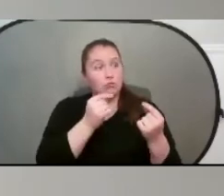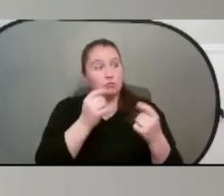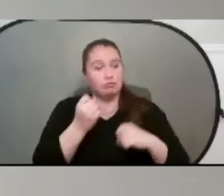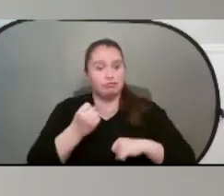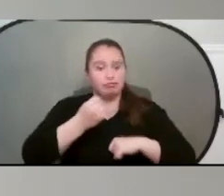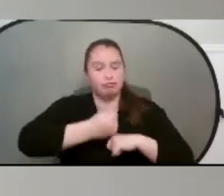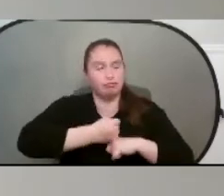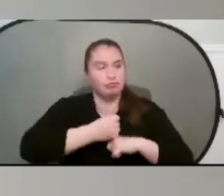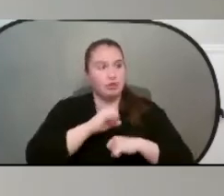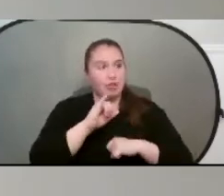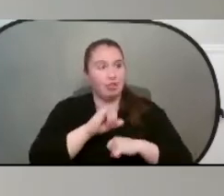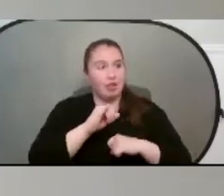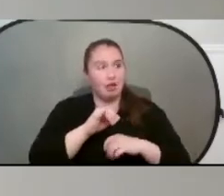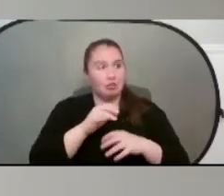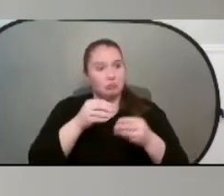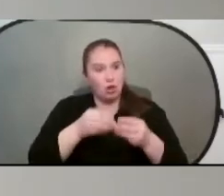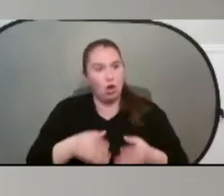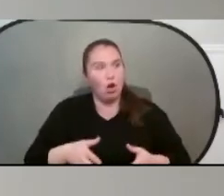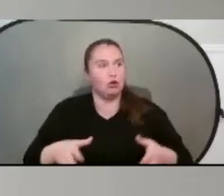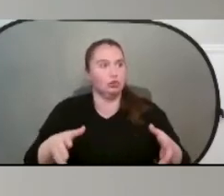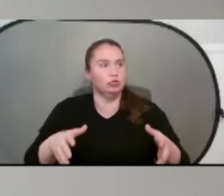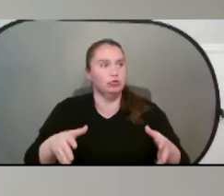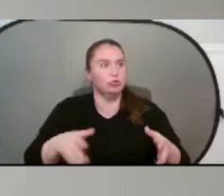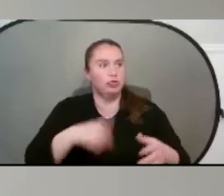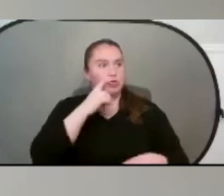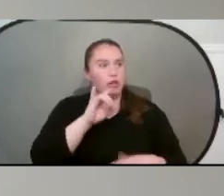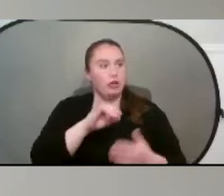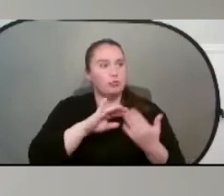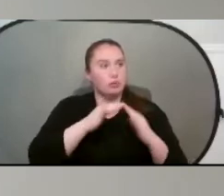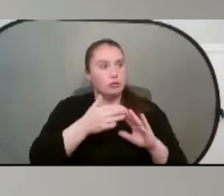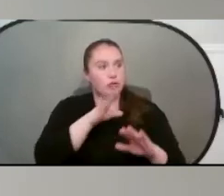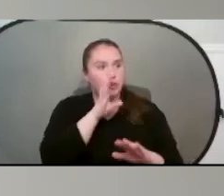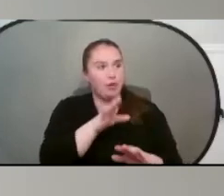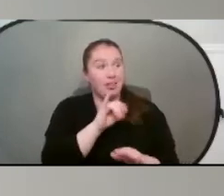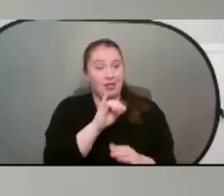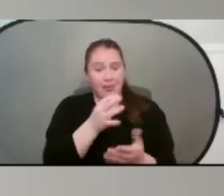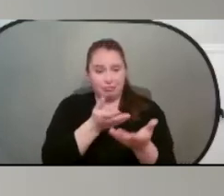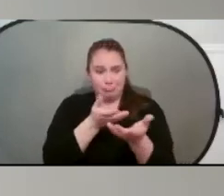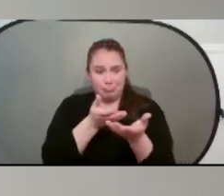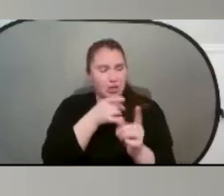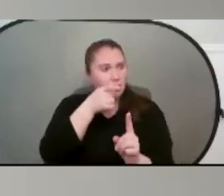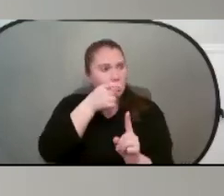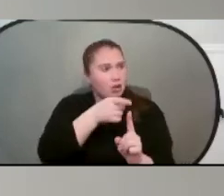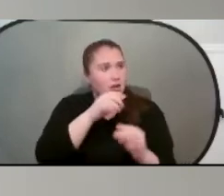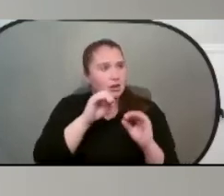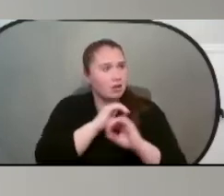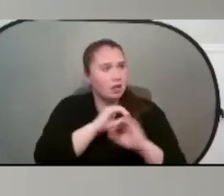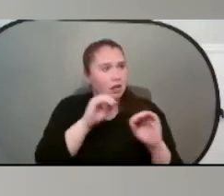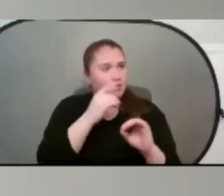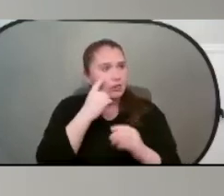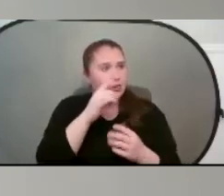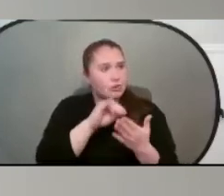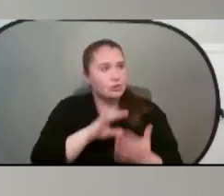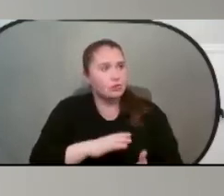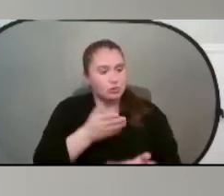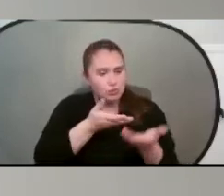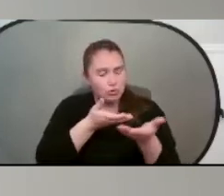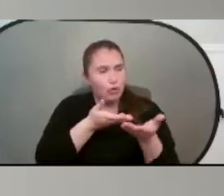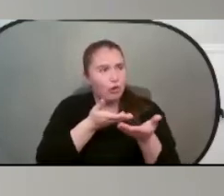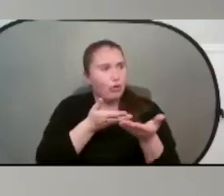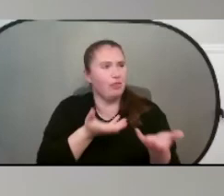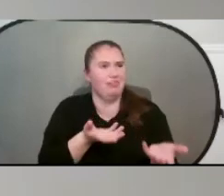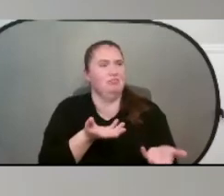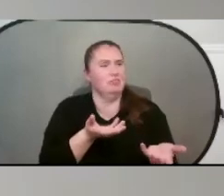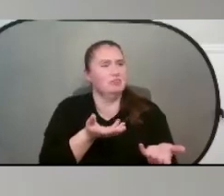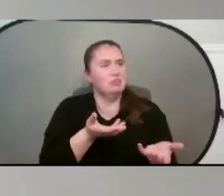community would be a loss for that community. It would not serve the students whatsoever. It is, it